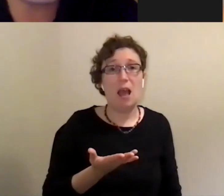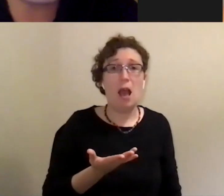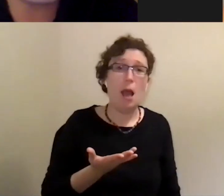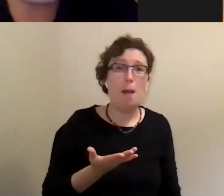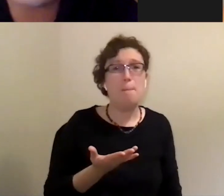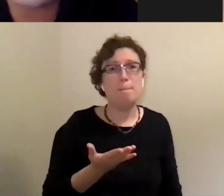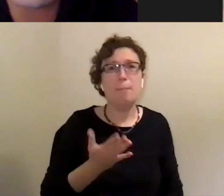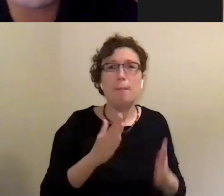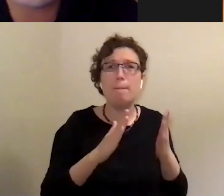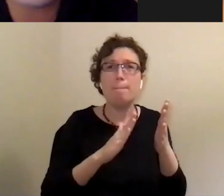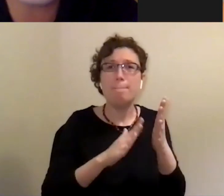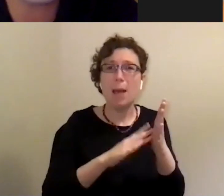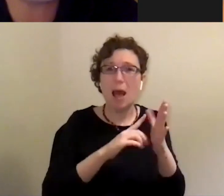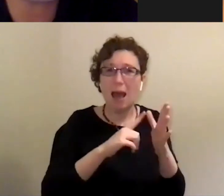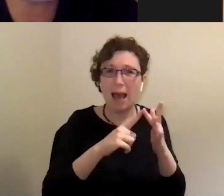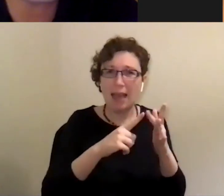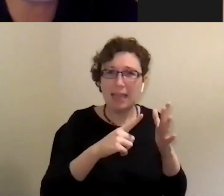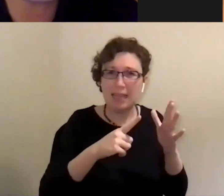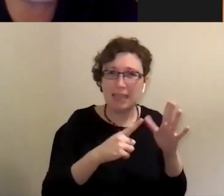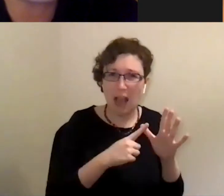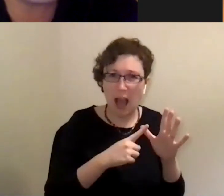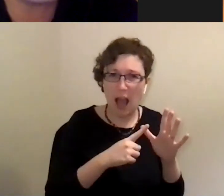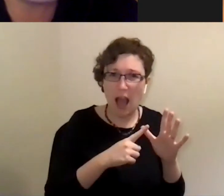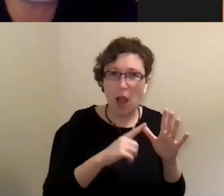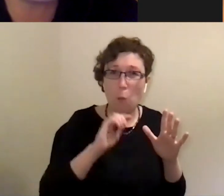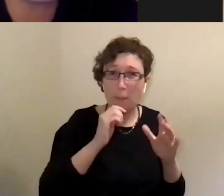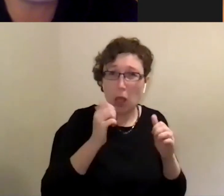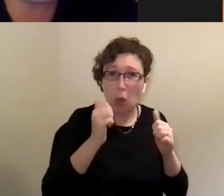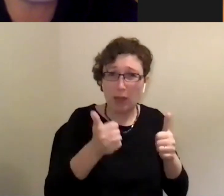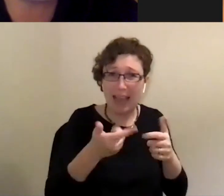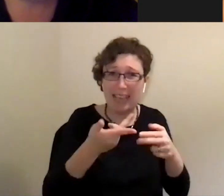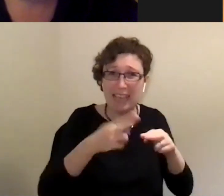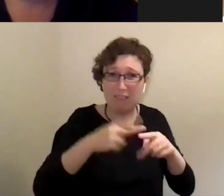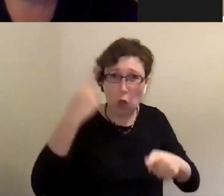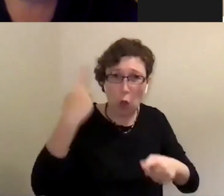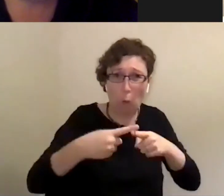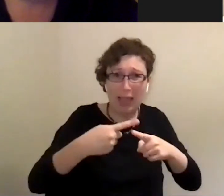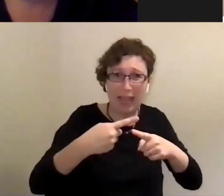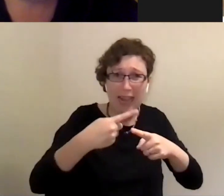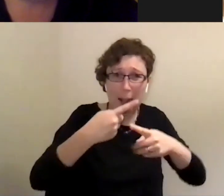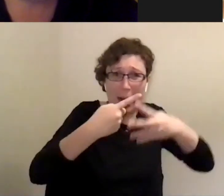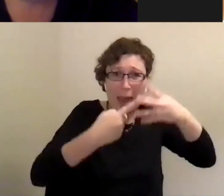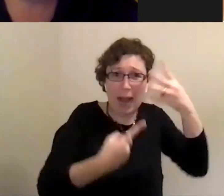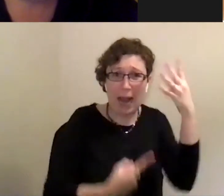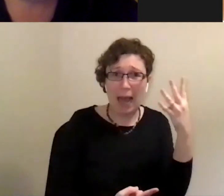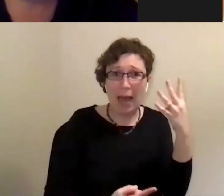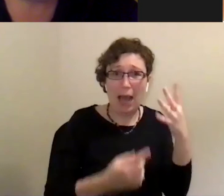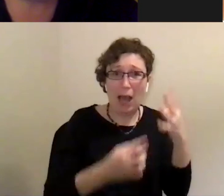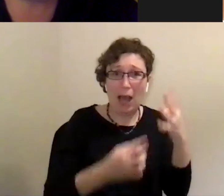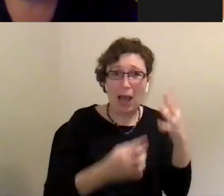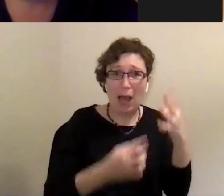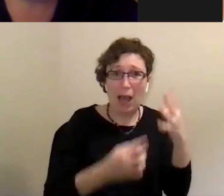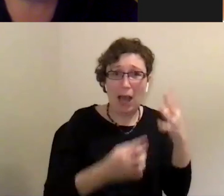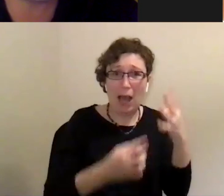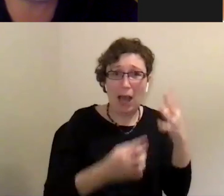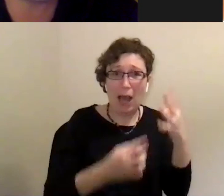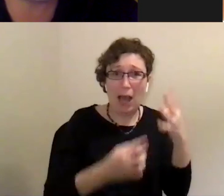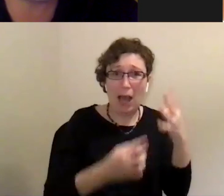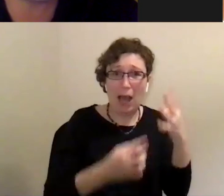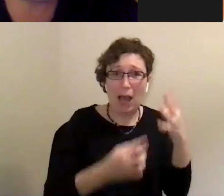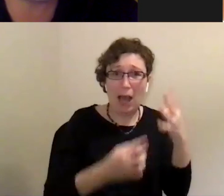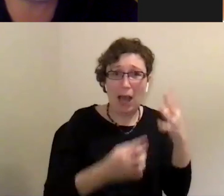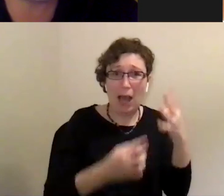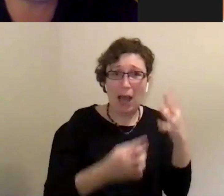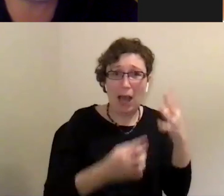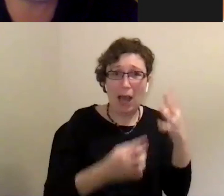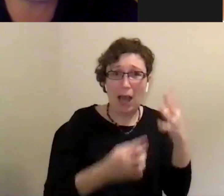Maia, are you happy if we do little speed questions? So kind of like really quick answers. Would you, is that all right? Yeah. Would you, Yeah, that's fine. I'll see if there are any